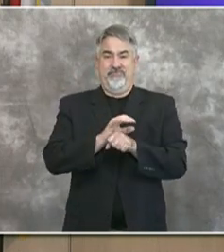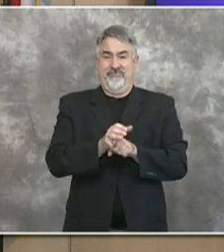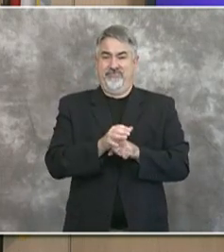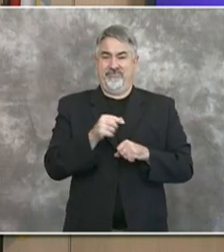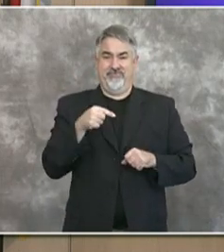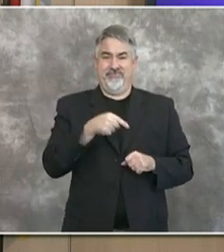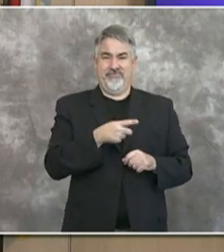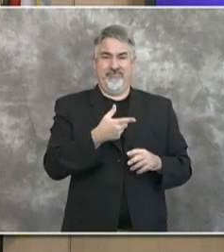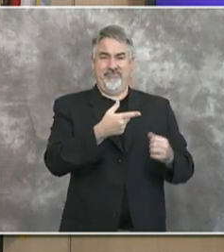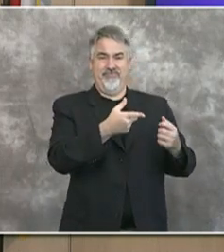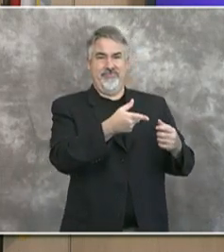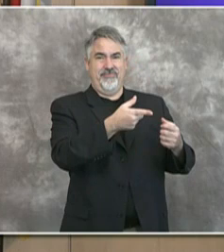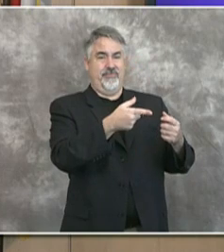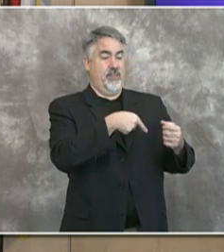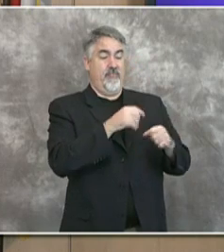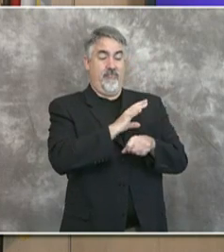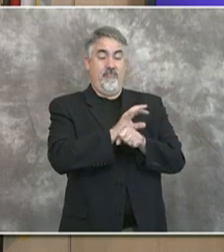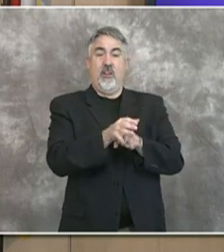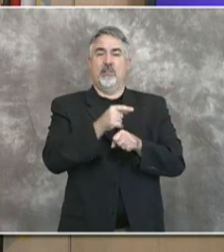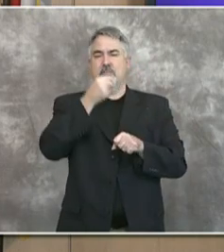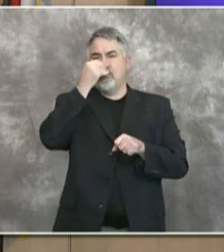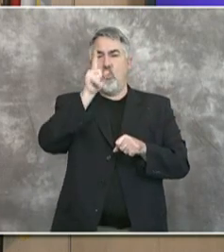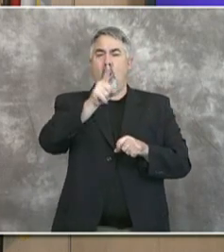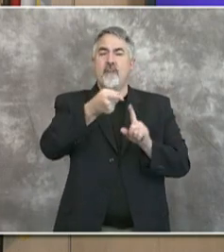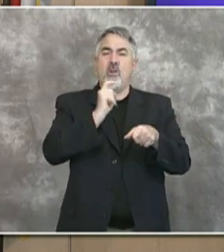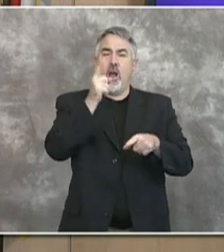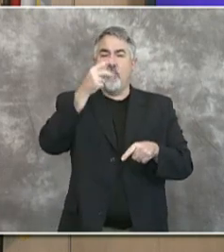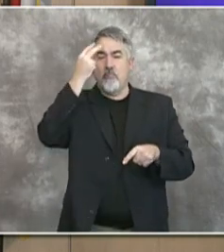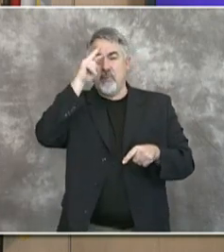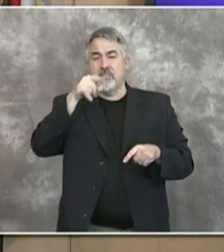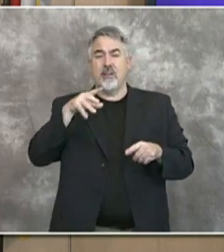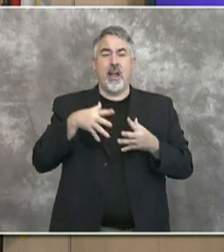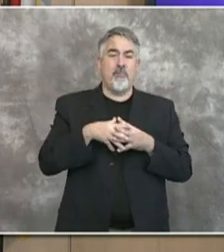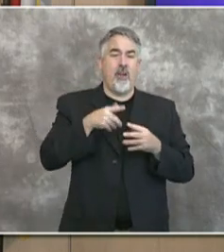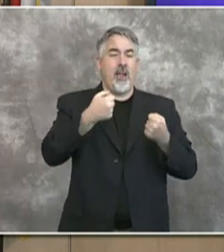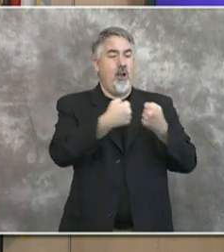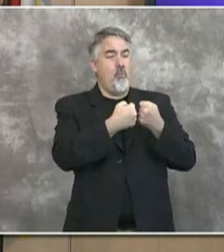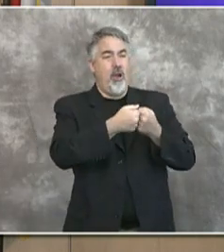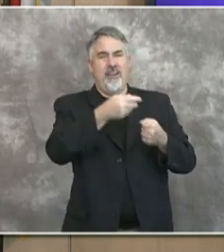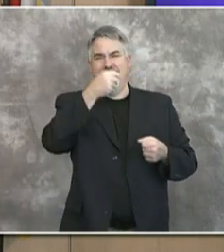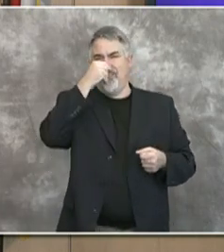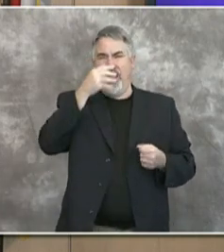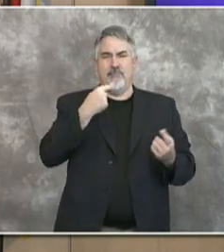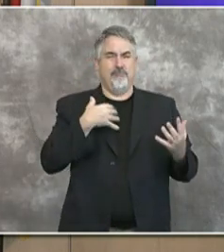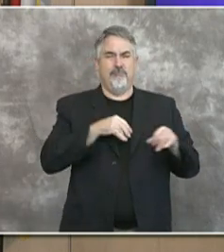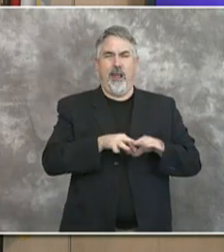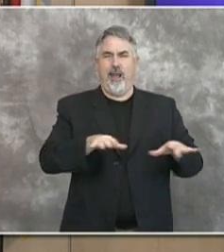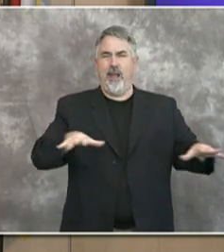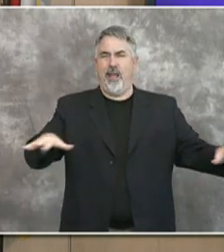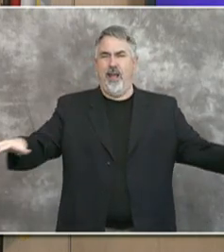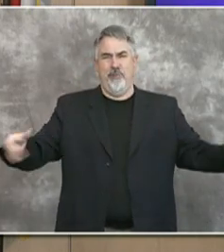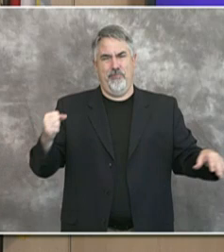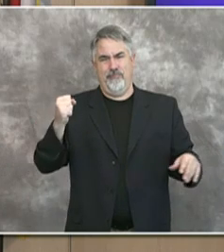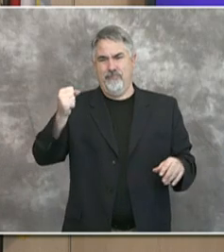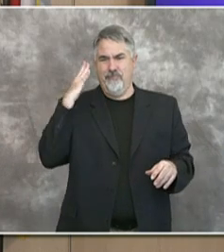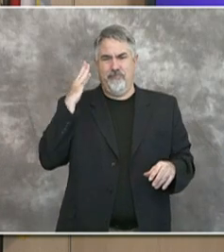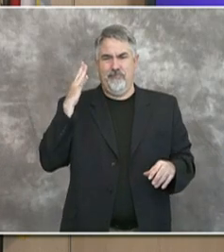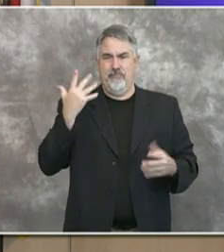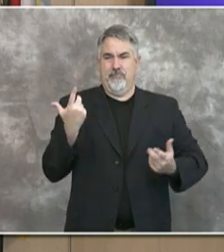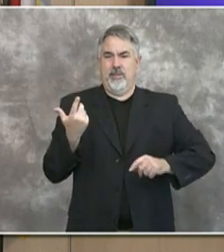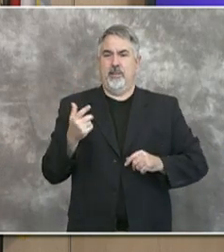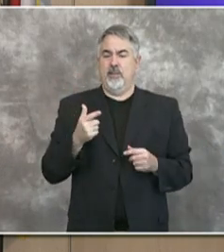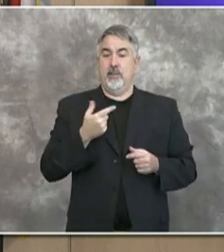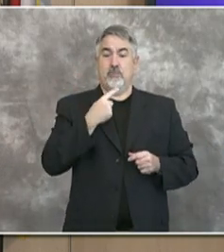doesn't respect city lines or area zip codes. So where a person gets infected may be different from where the person